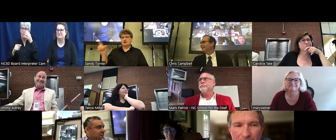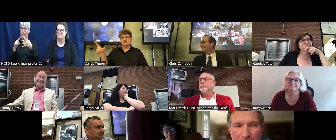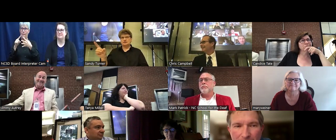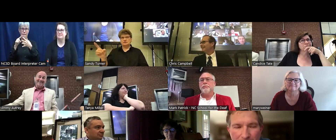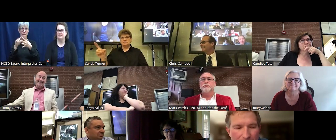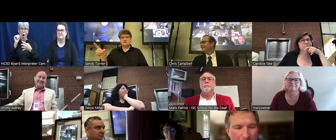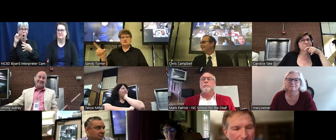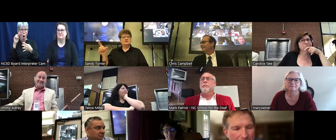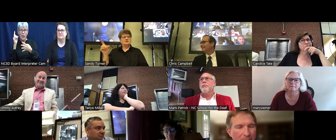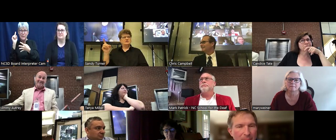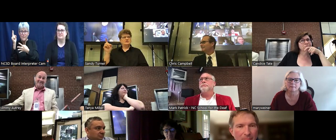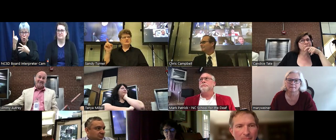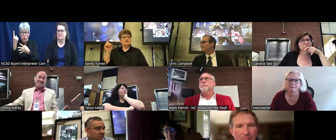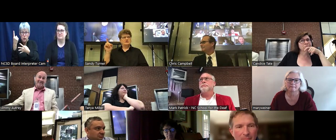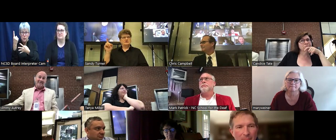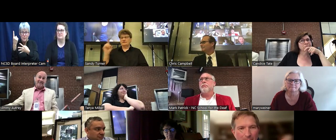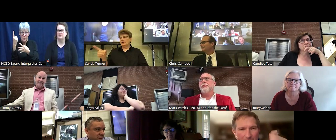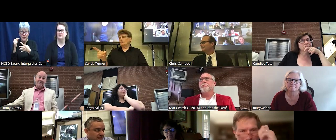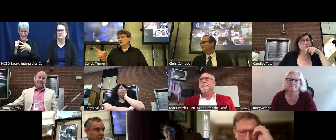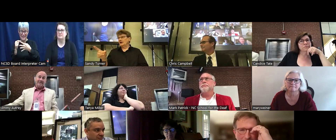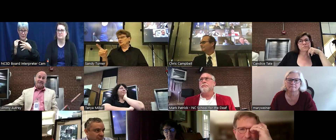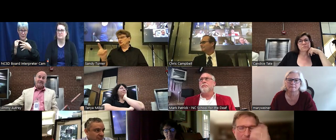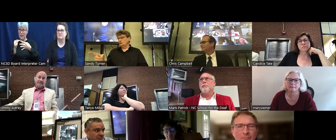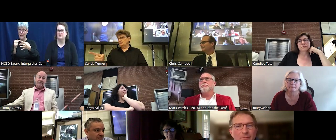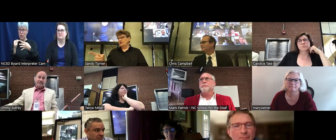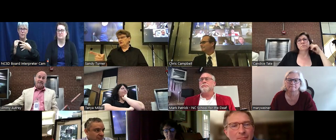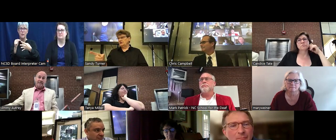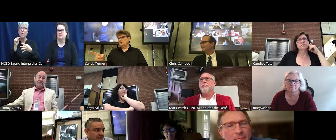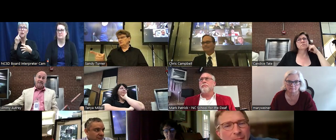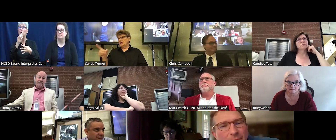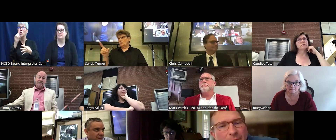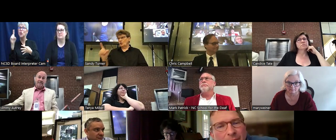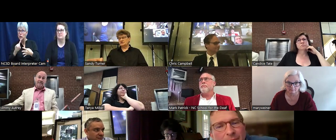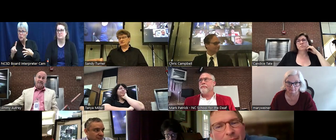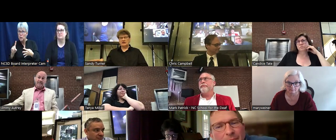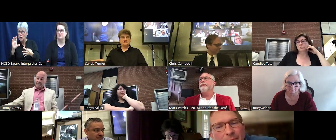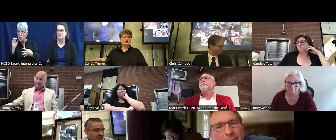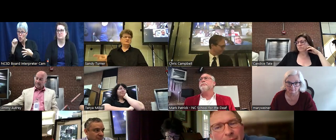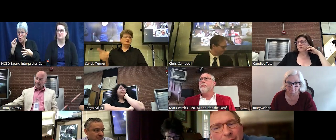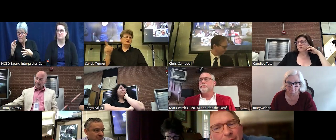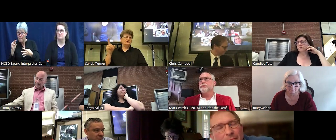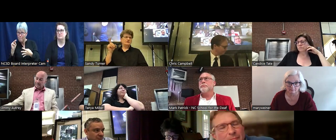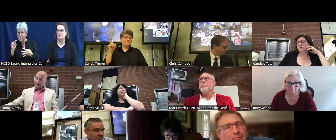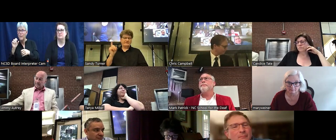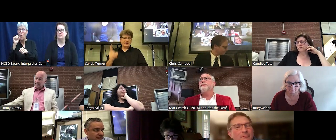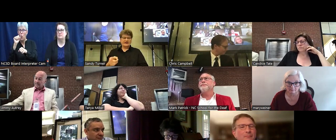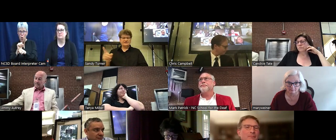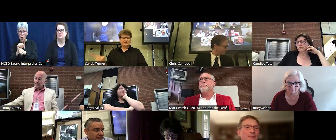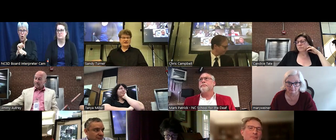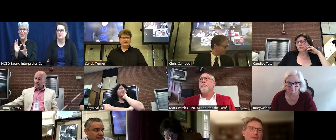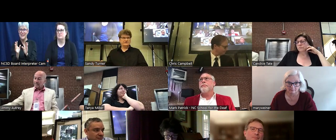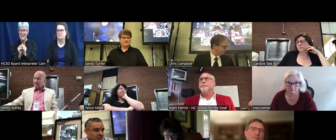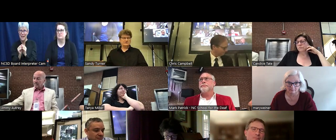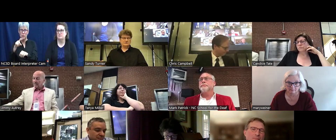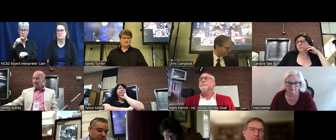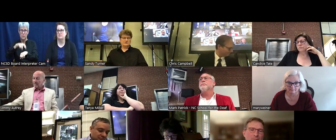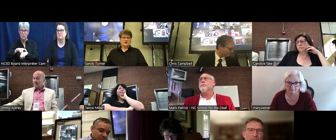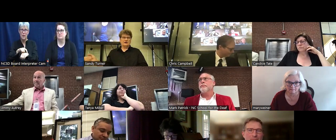August 1st. So that will be a Zoom meeting, a work session, 5 to